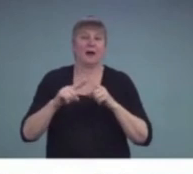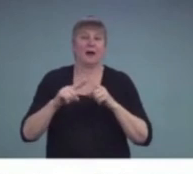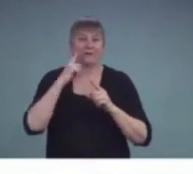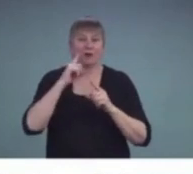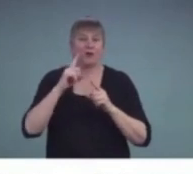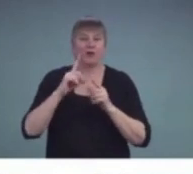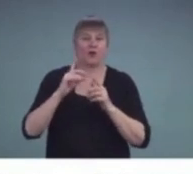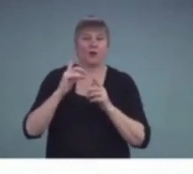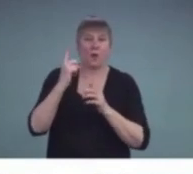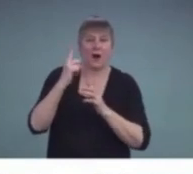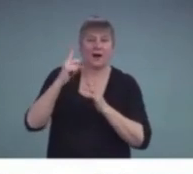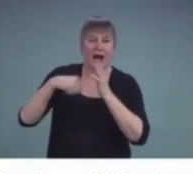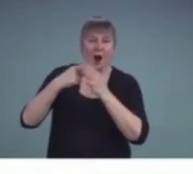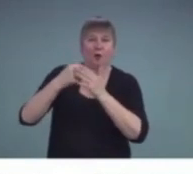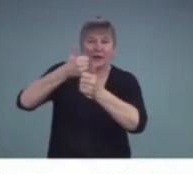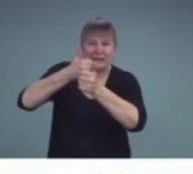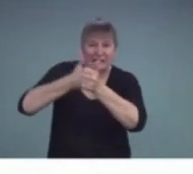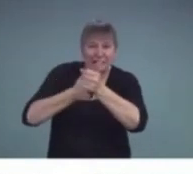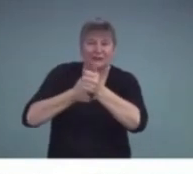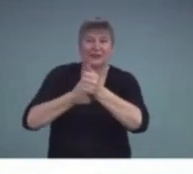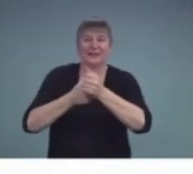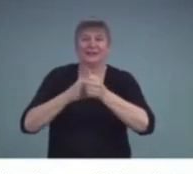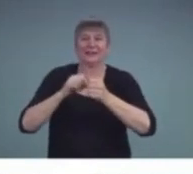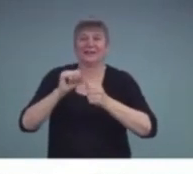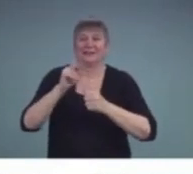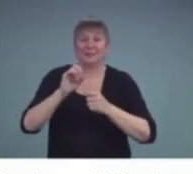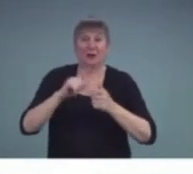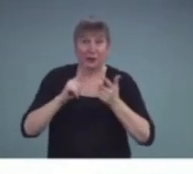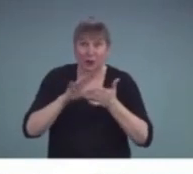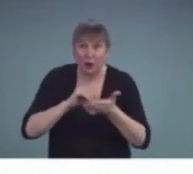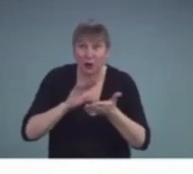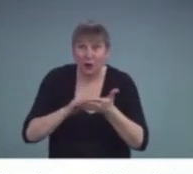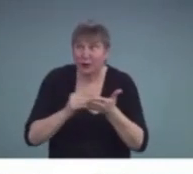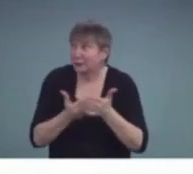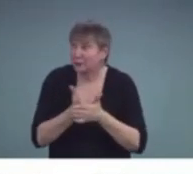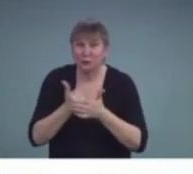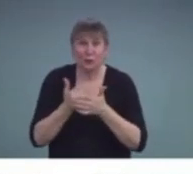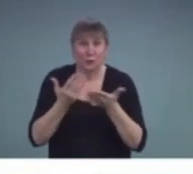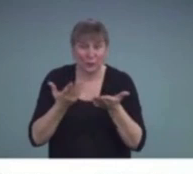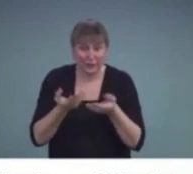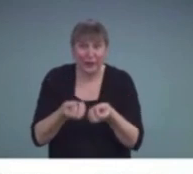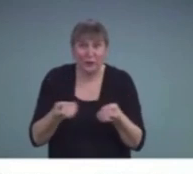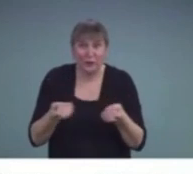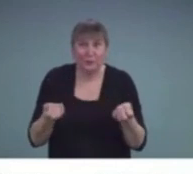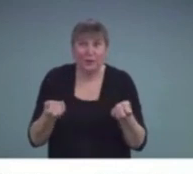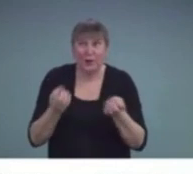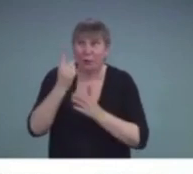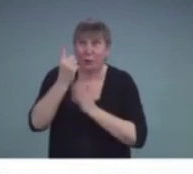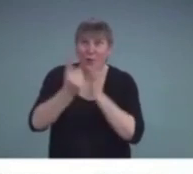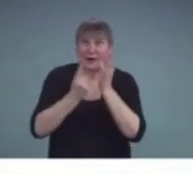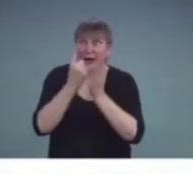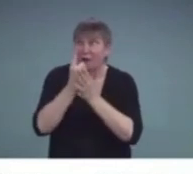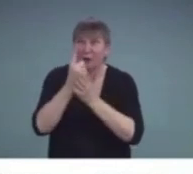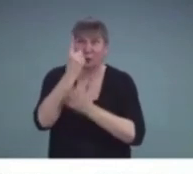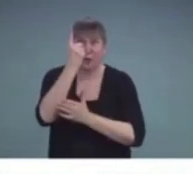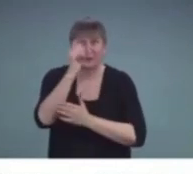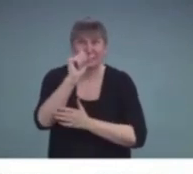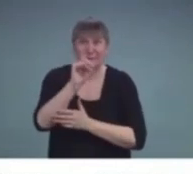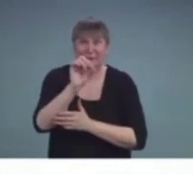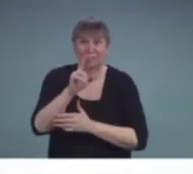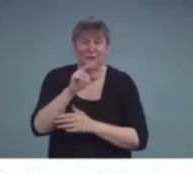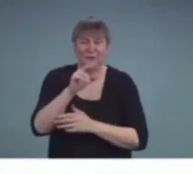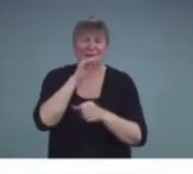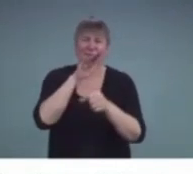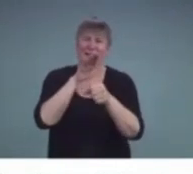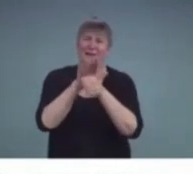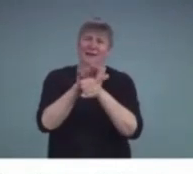Which, when you're orienting to new equipment, that's not a whole lot of time if we want to support the